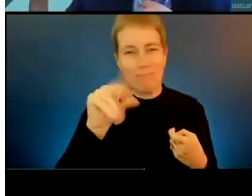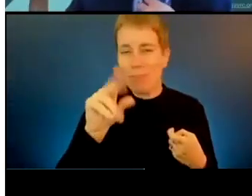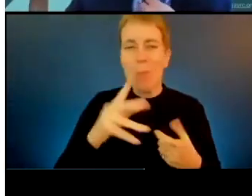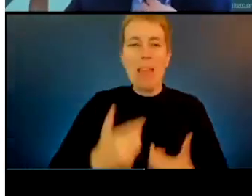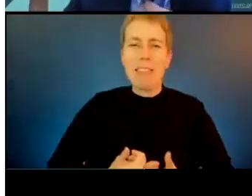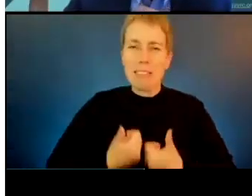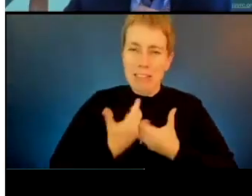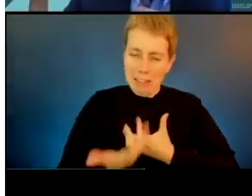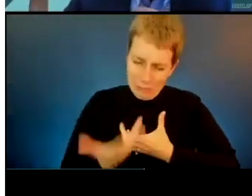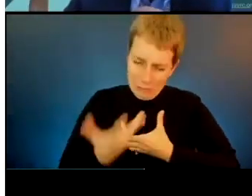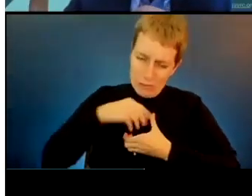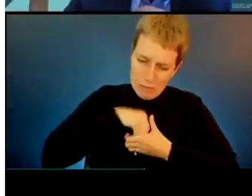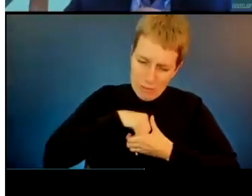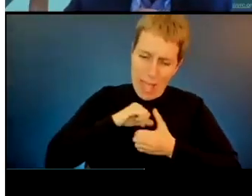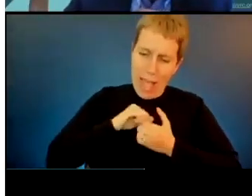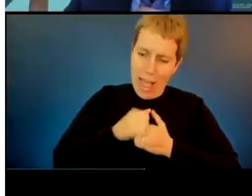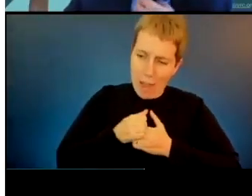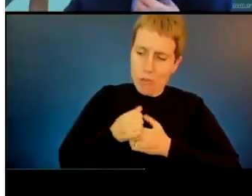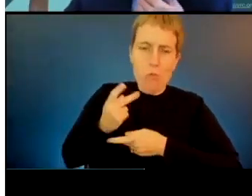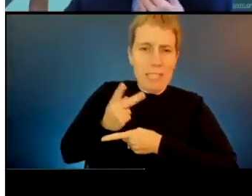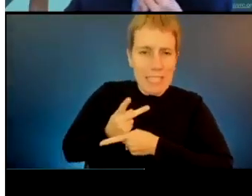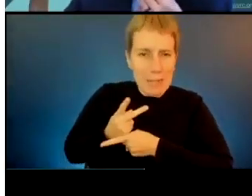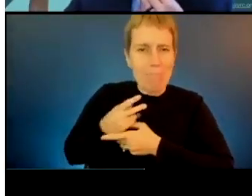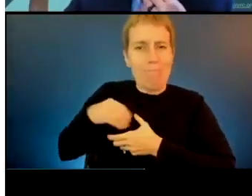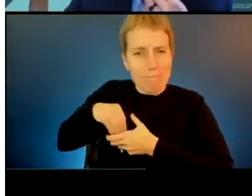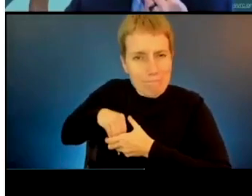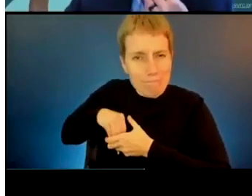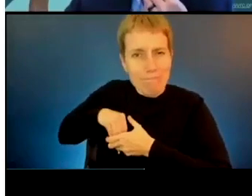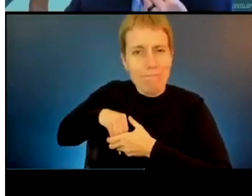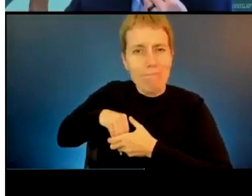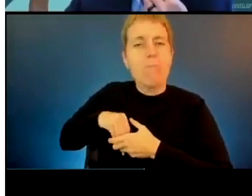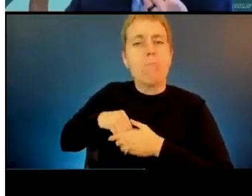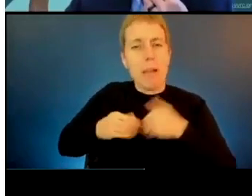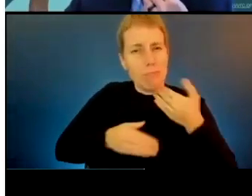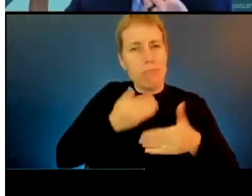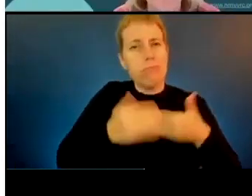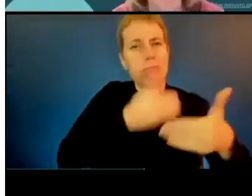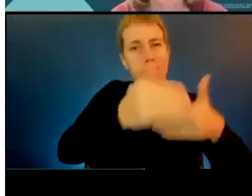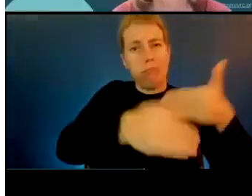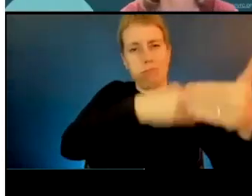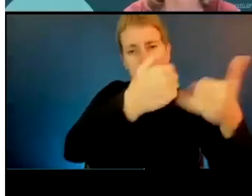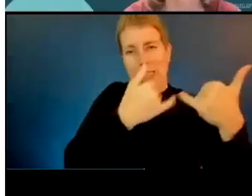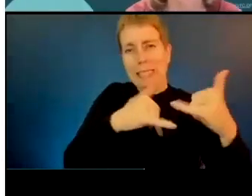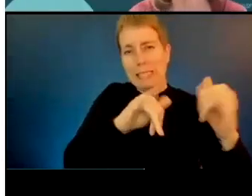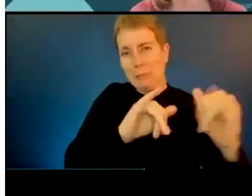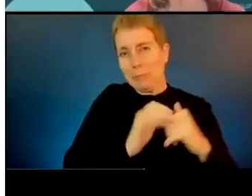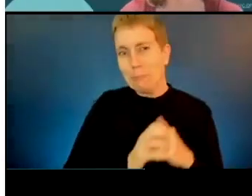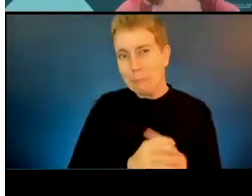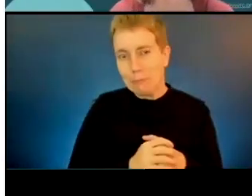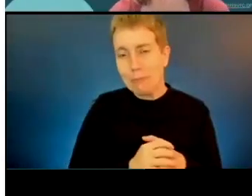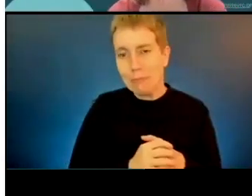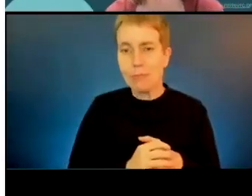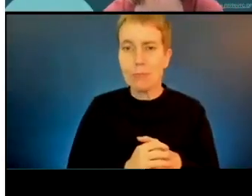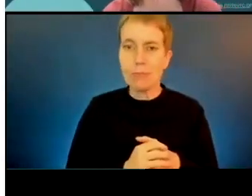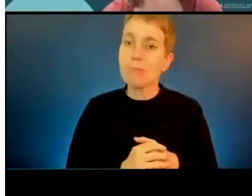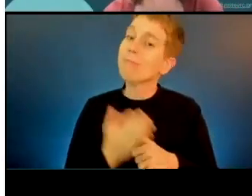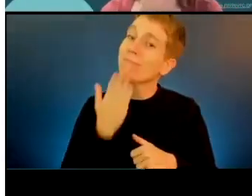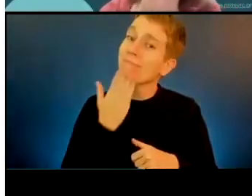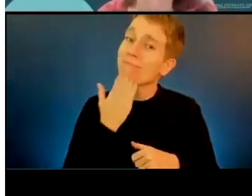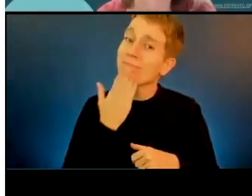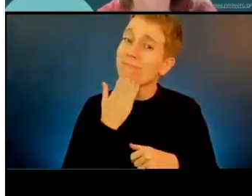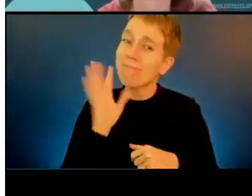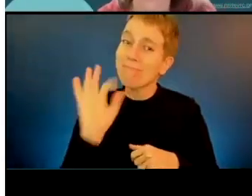Alyssa. Dr. Reingold, brother, Dr. Hansen. Yeah, I guess maybe the biggest thing I